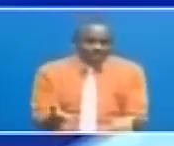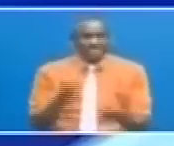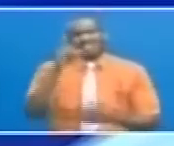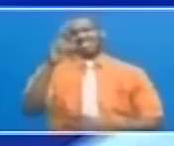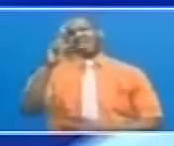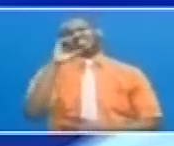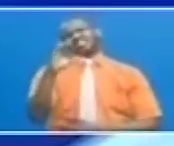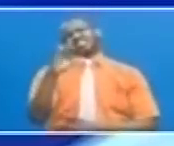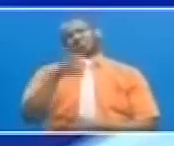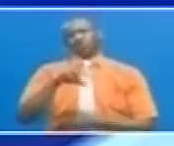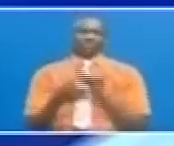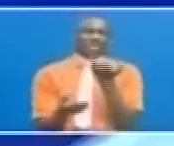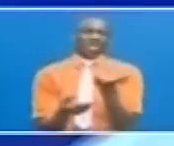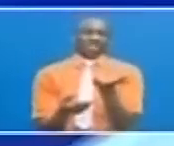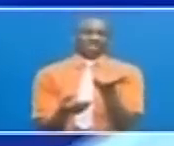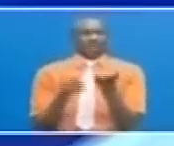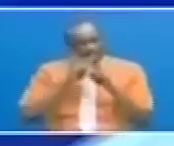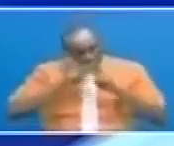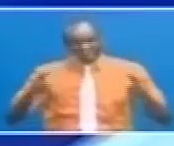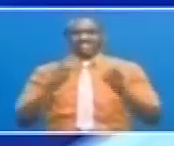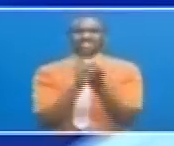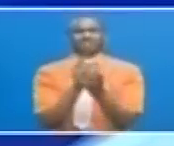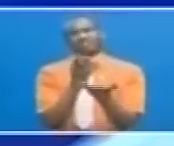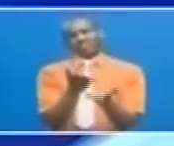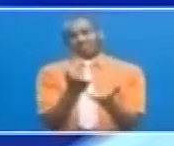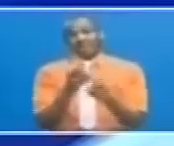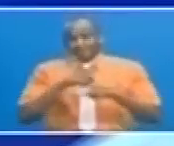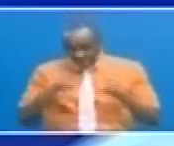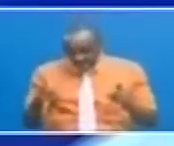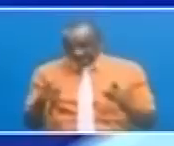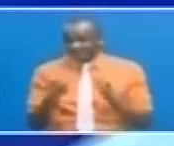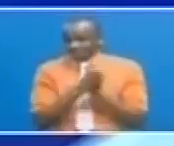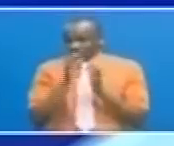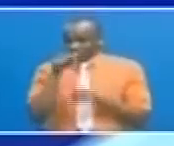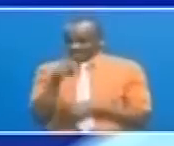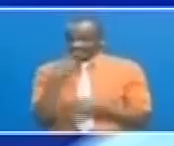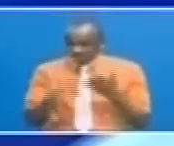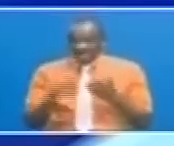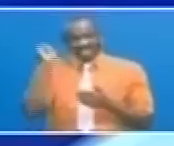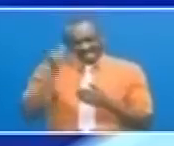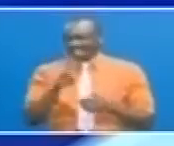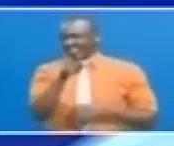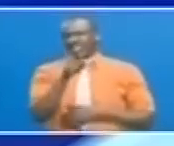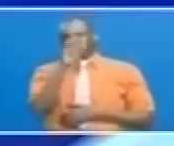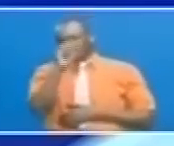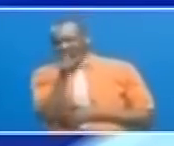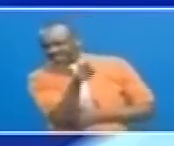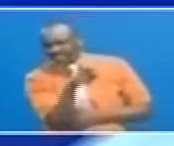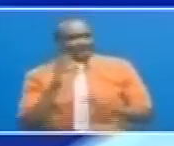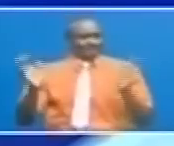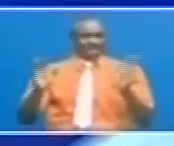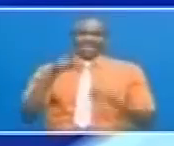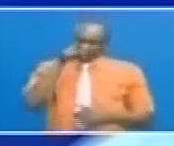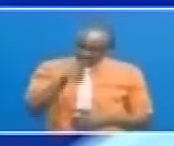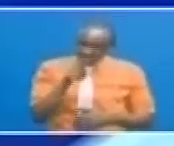the Democratic Republic of Congo for peacekeeping operations. But as Samogina reports, Kenya has rejected the UN charge, saying the